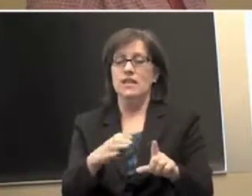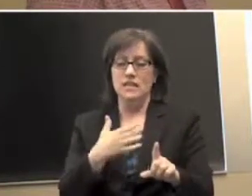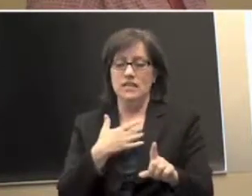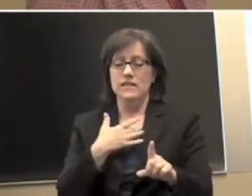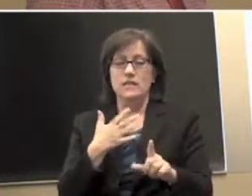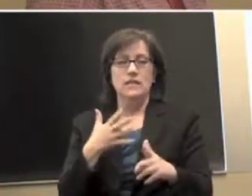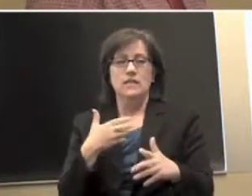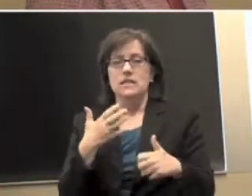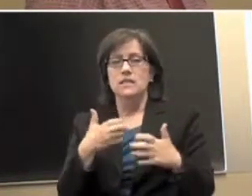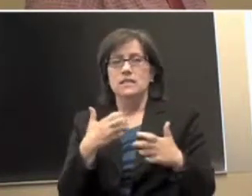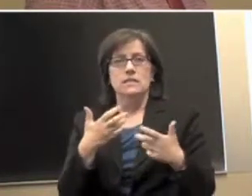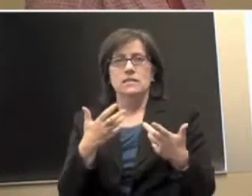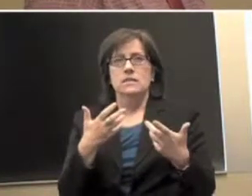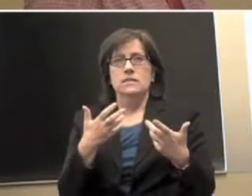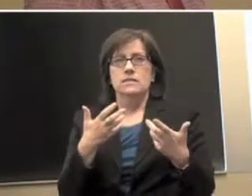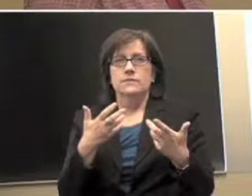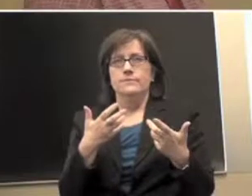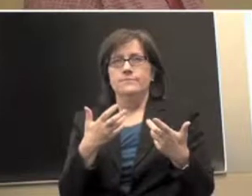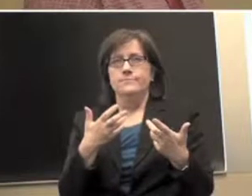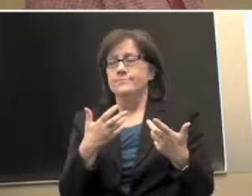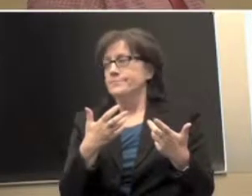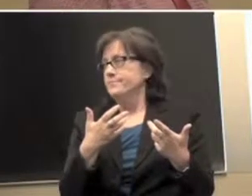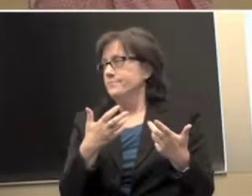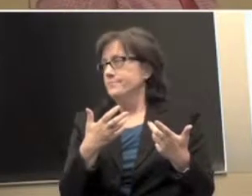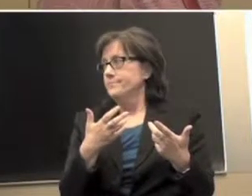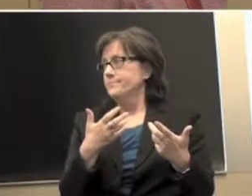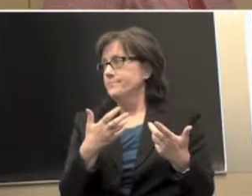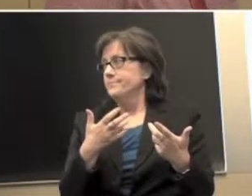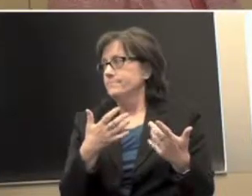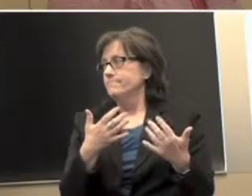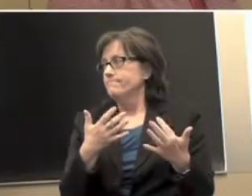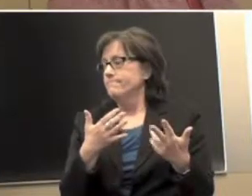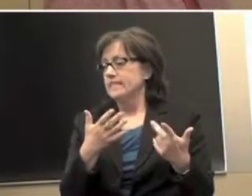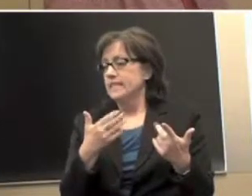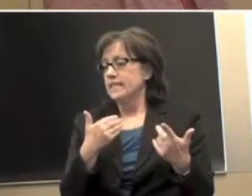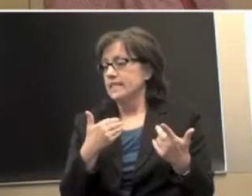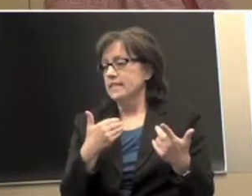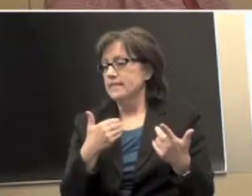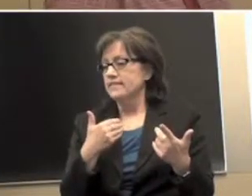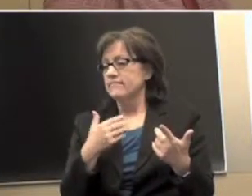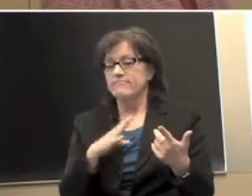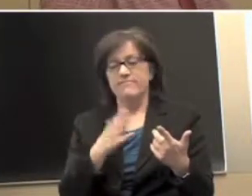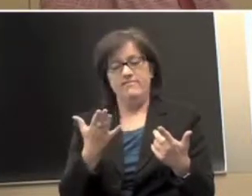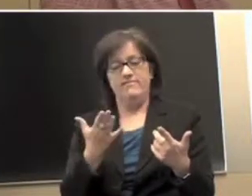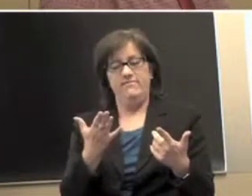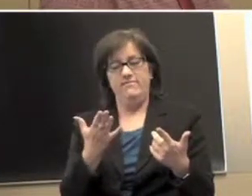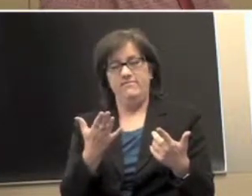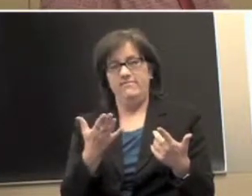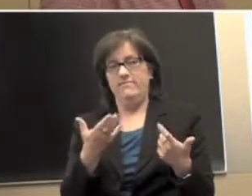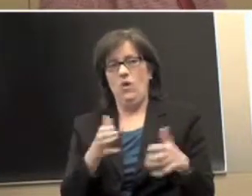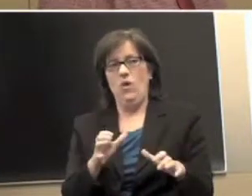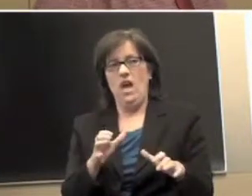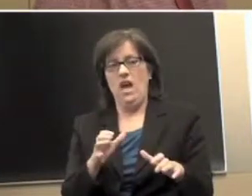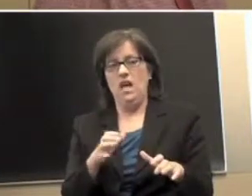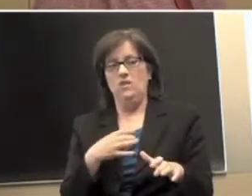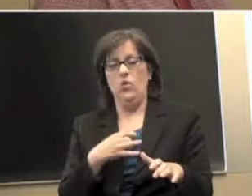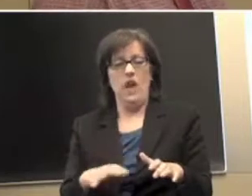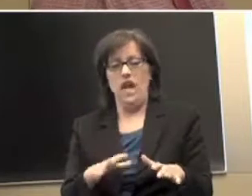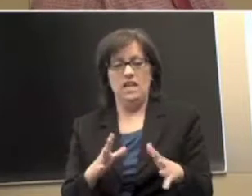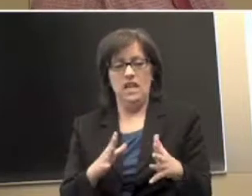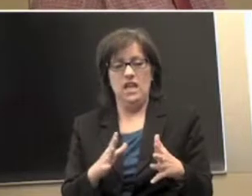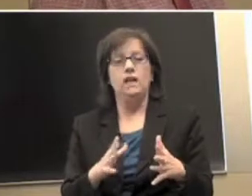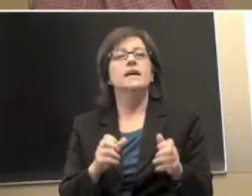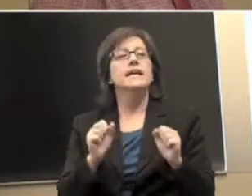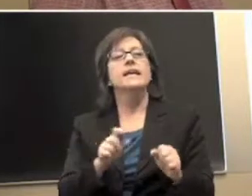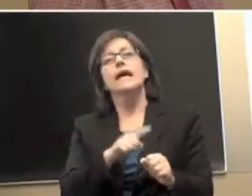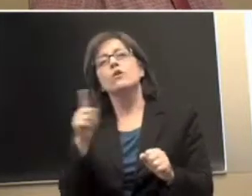his behaviors, or if he has displeasure with doing that activity, he can choose to move on